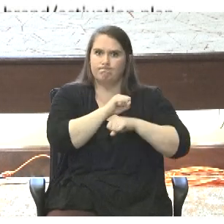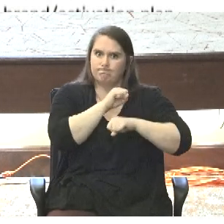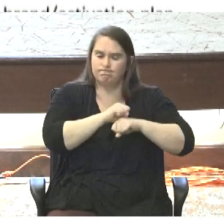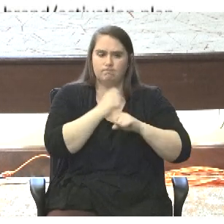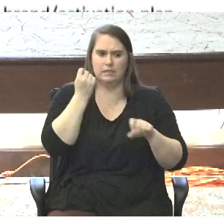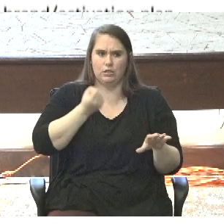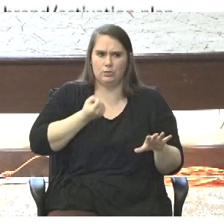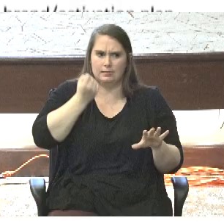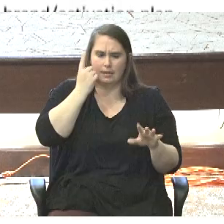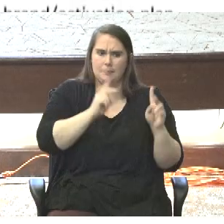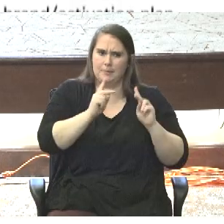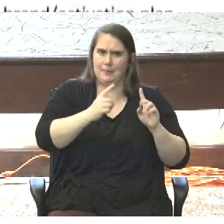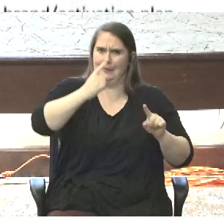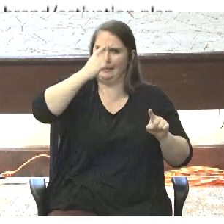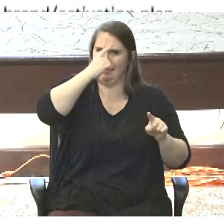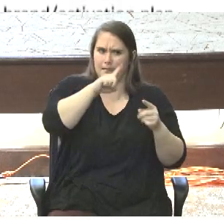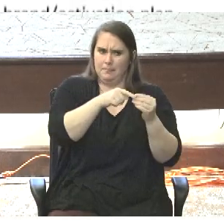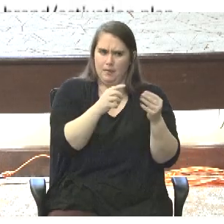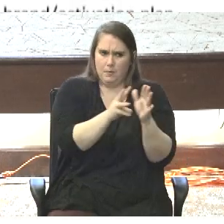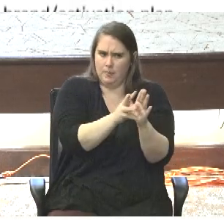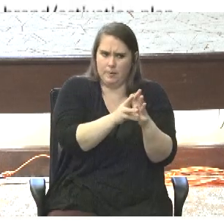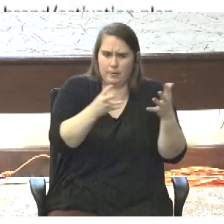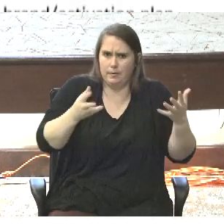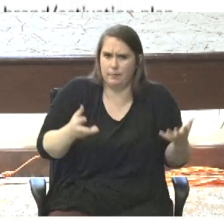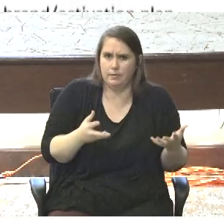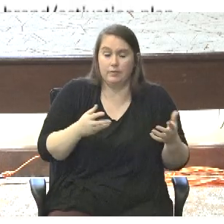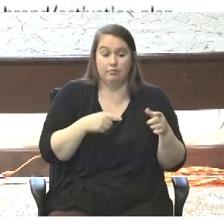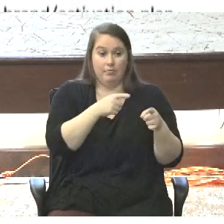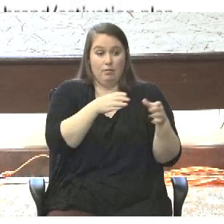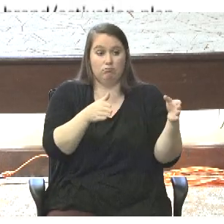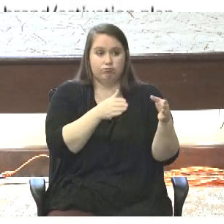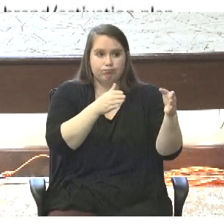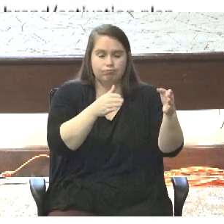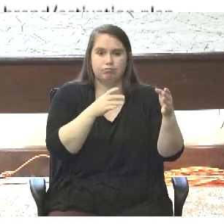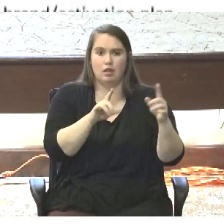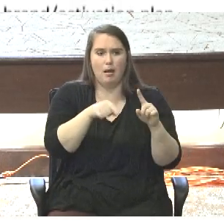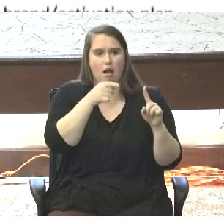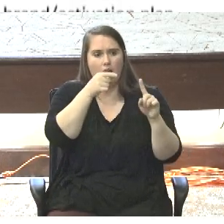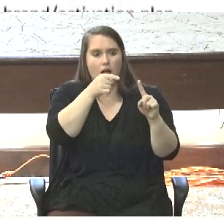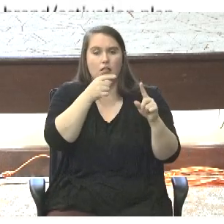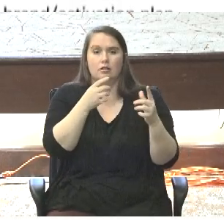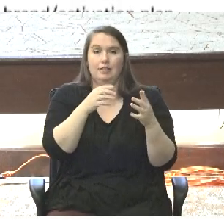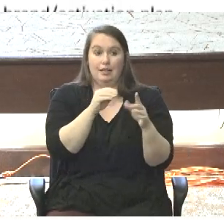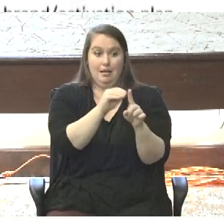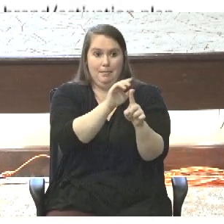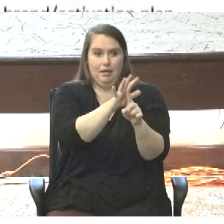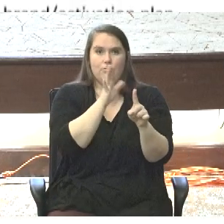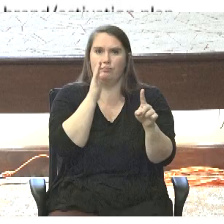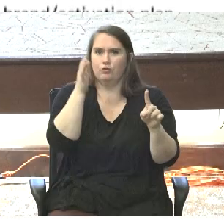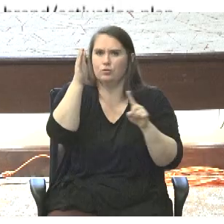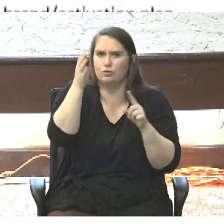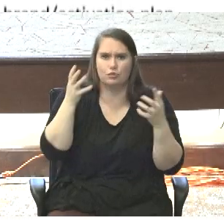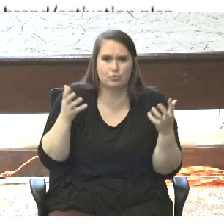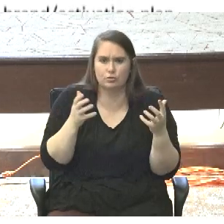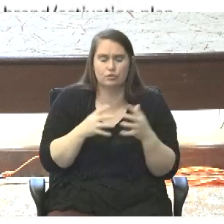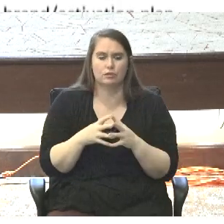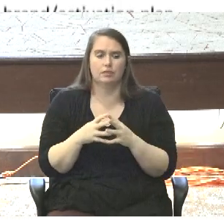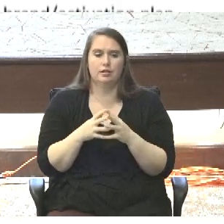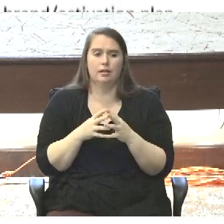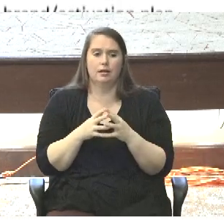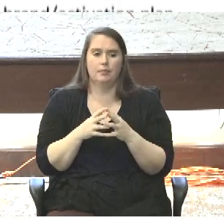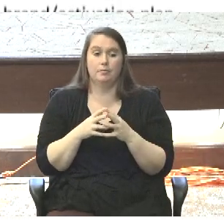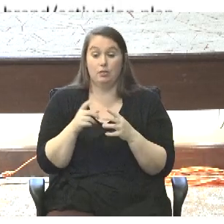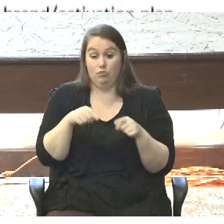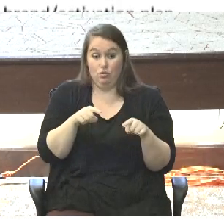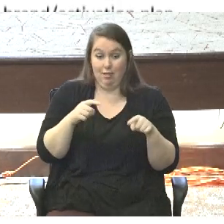about Waco, the core beliefs, and how growth has impacted the future as well as where you guys have